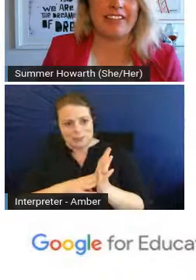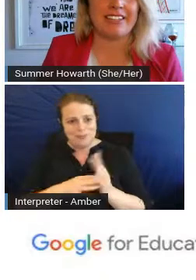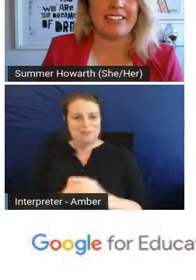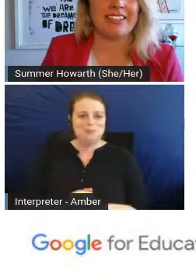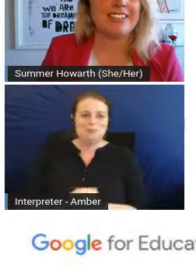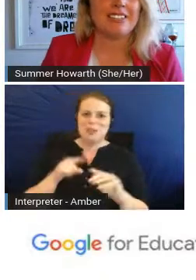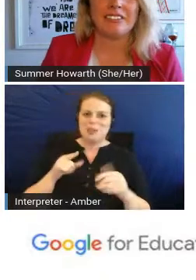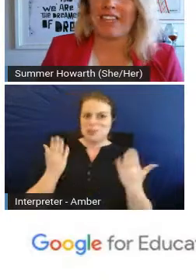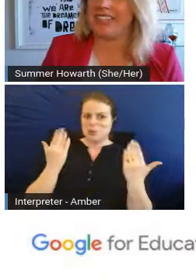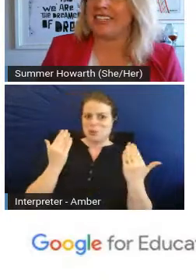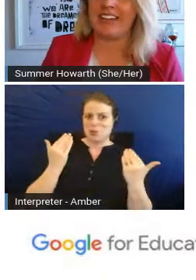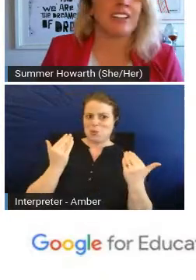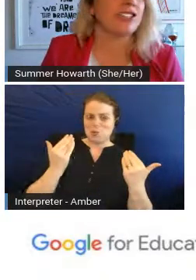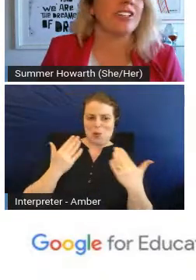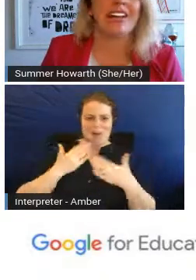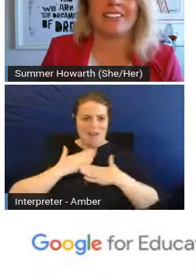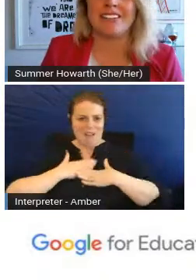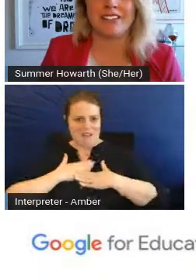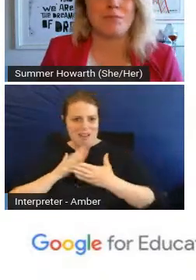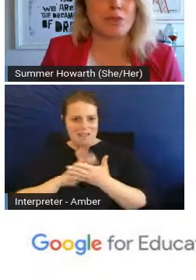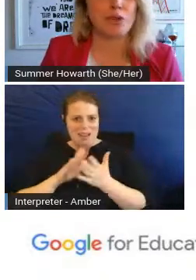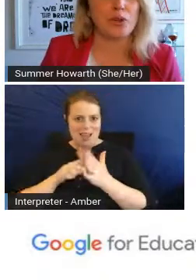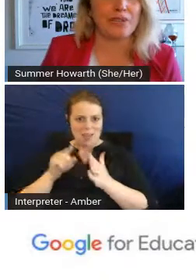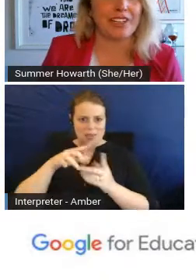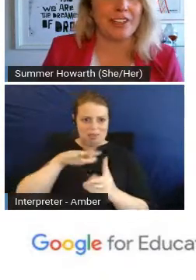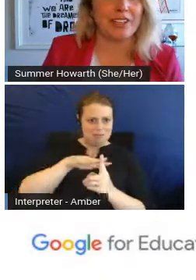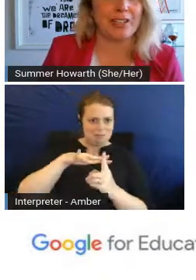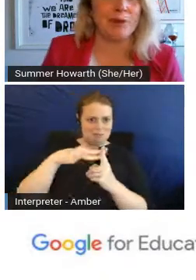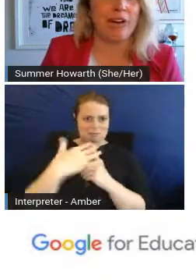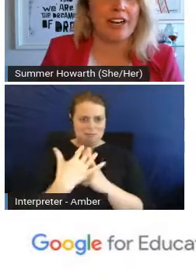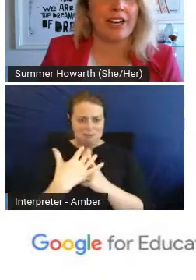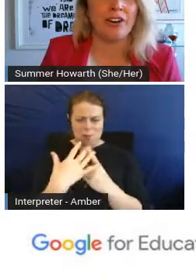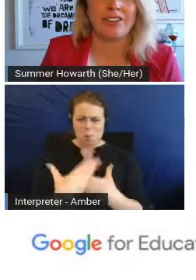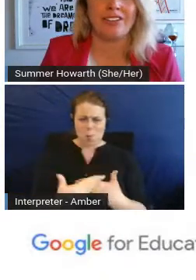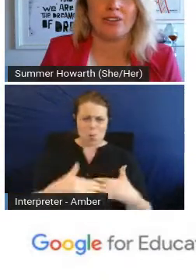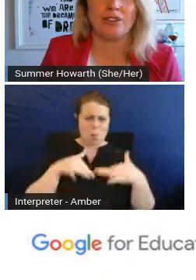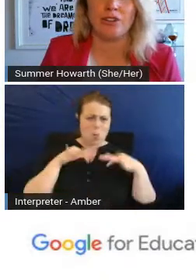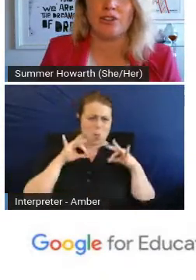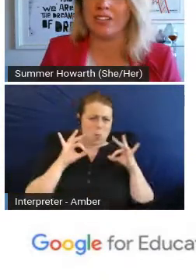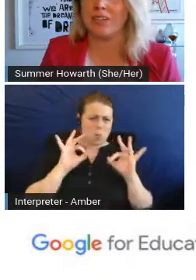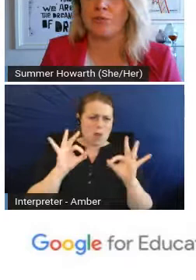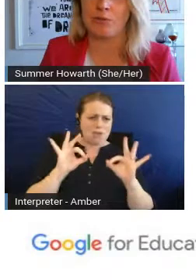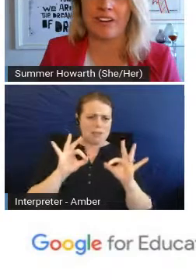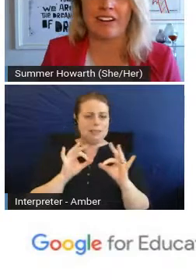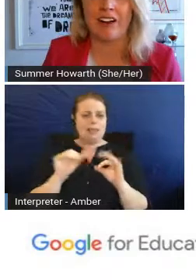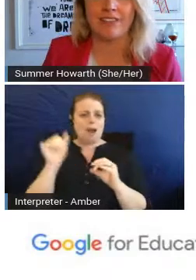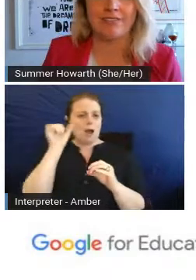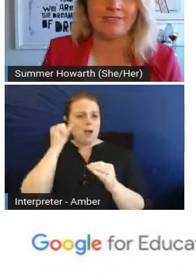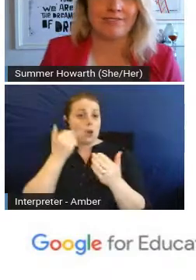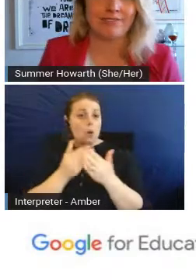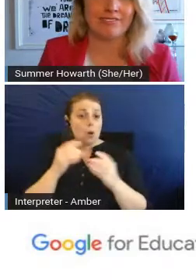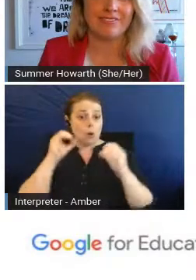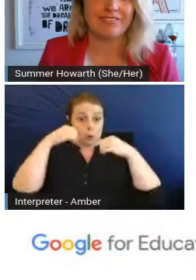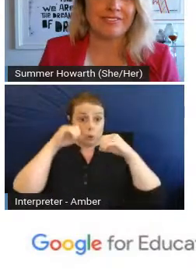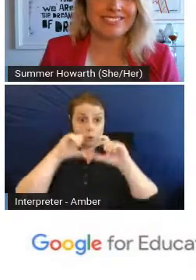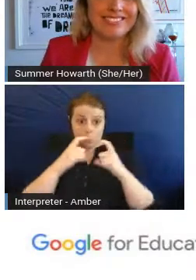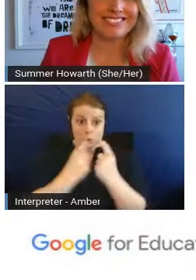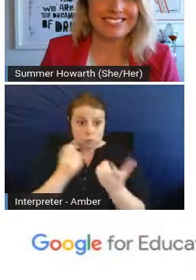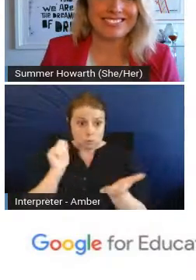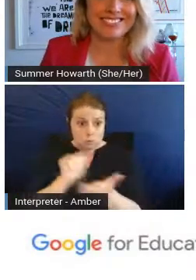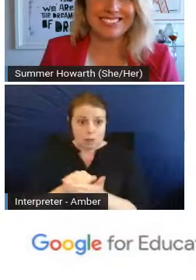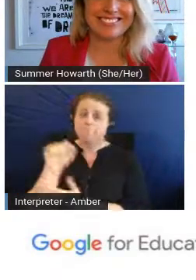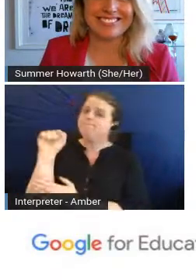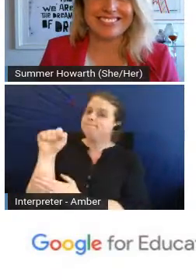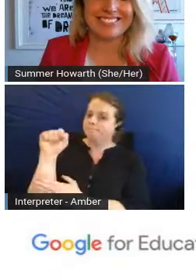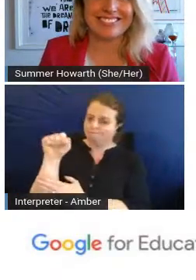love how this like contextualizes this beautifully through this model. And I know this is on the Google Classroom already, right? That's right. Yeah,